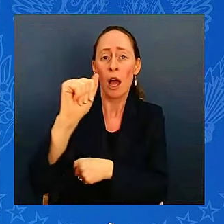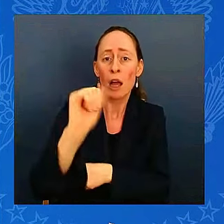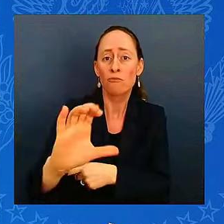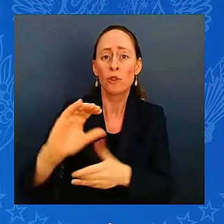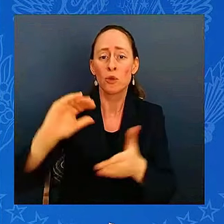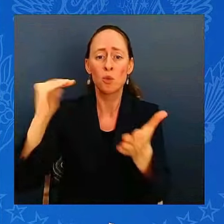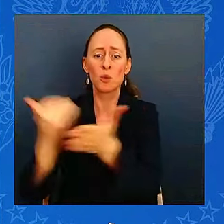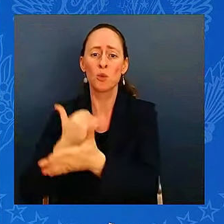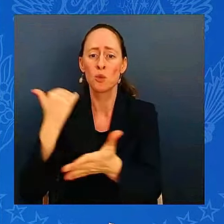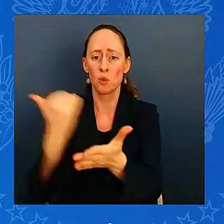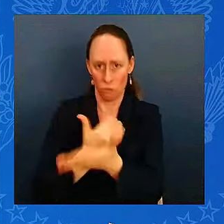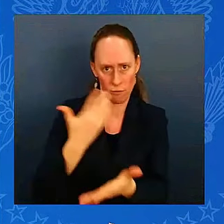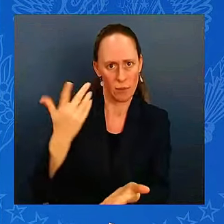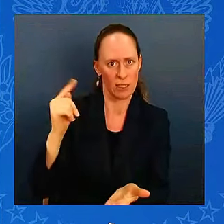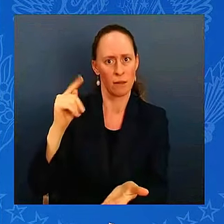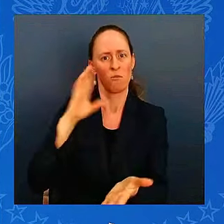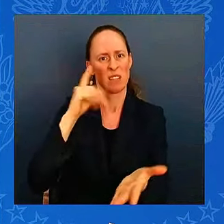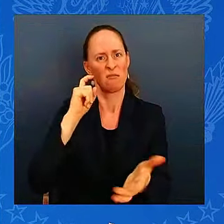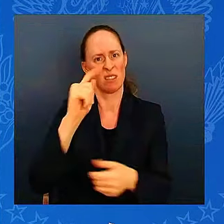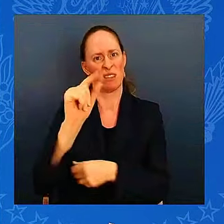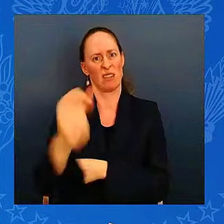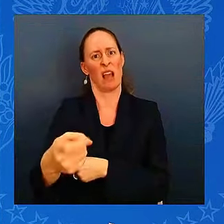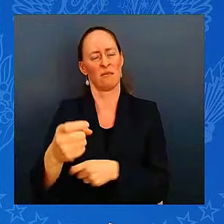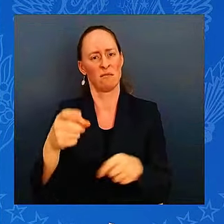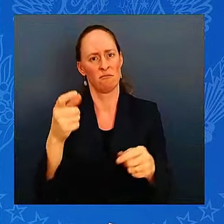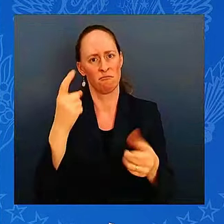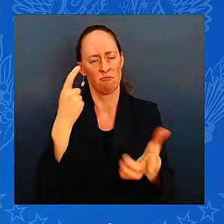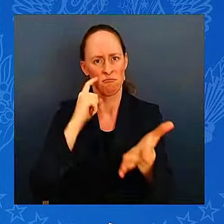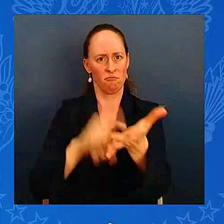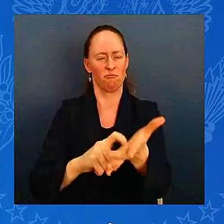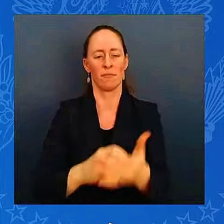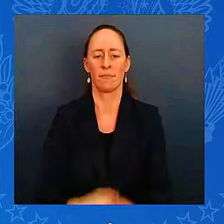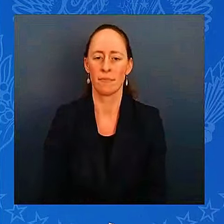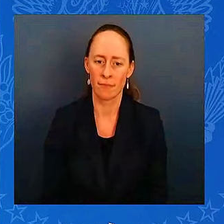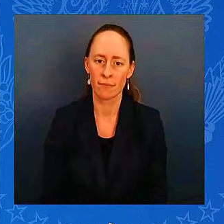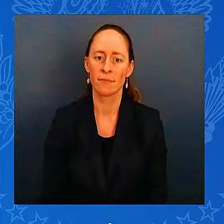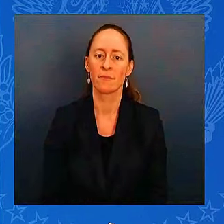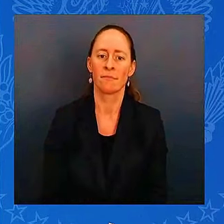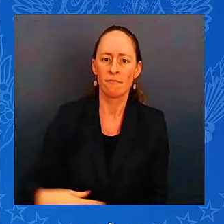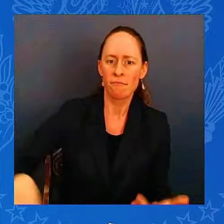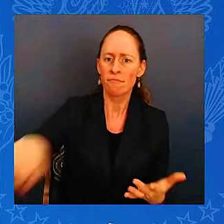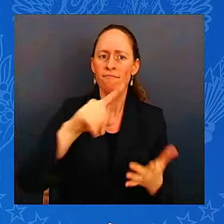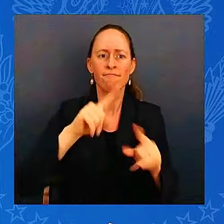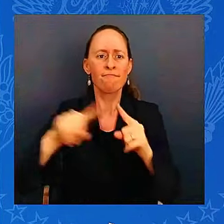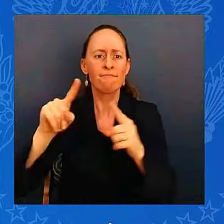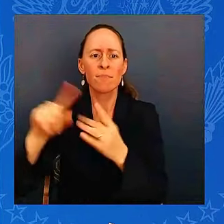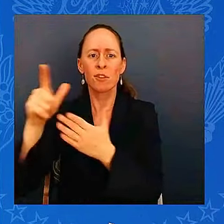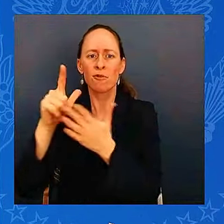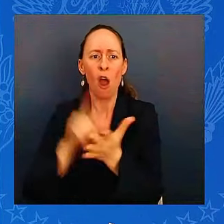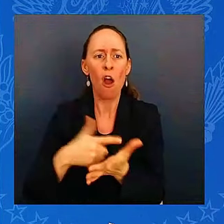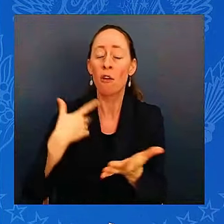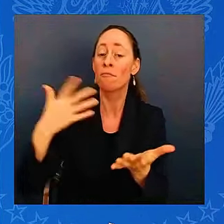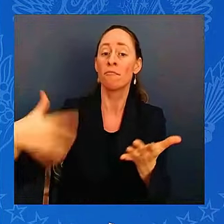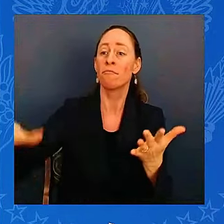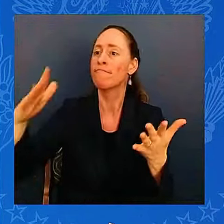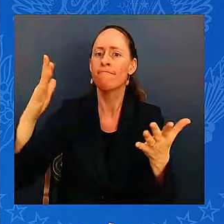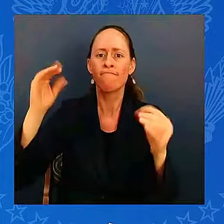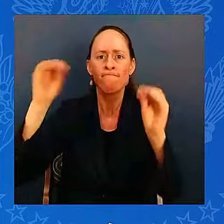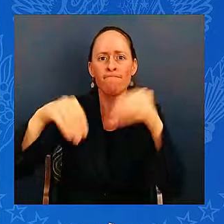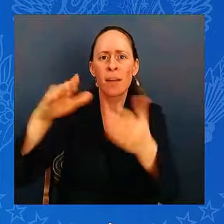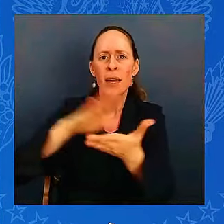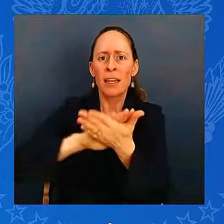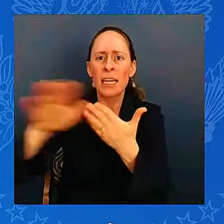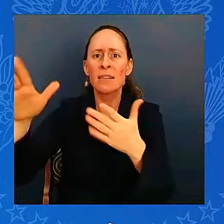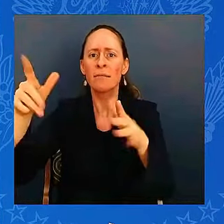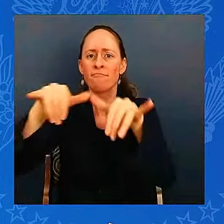laws also catalyze clean energy innovation in areas like battery technology, nuclear energy, geothermal, that